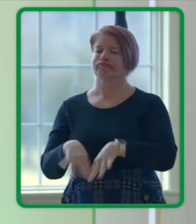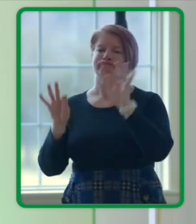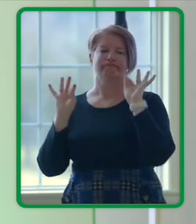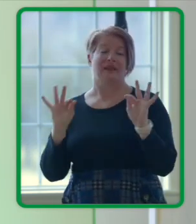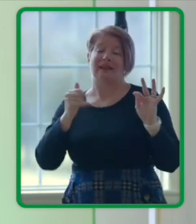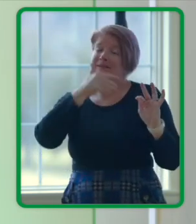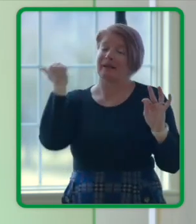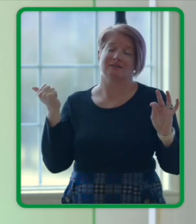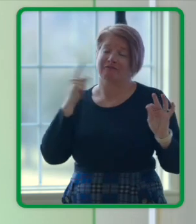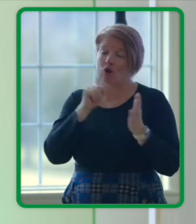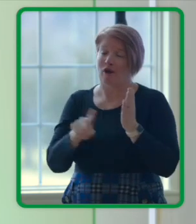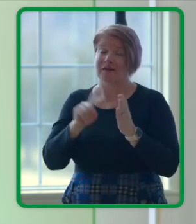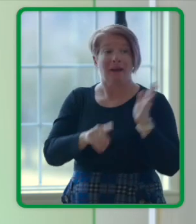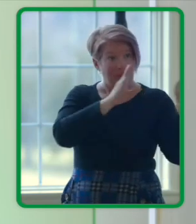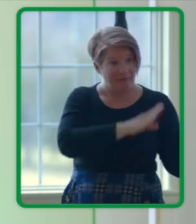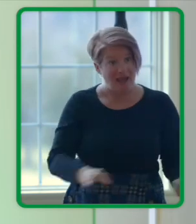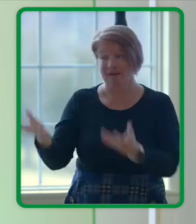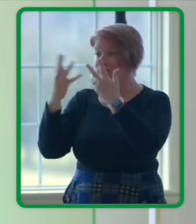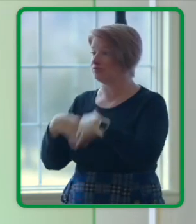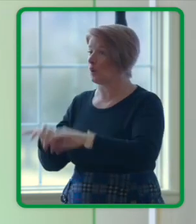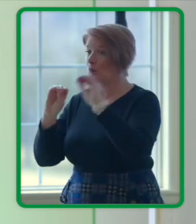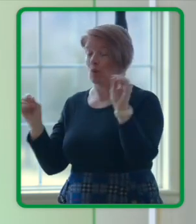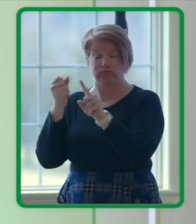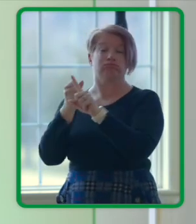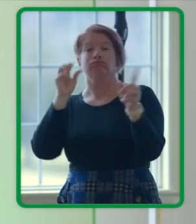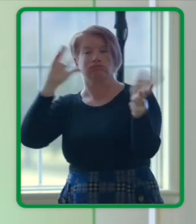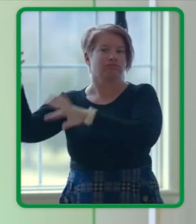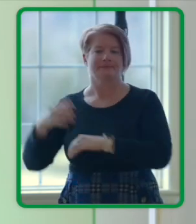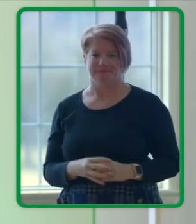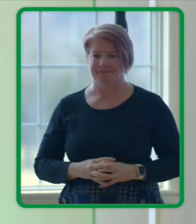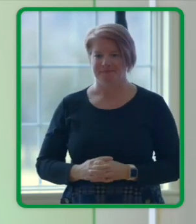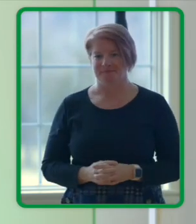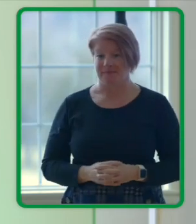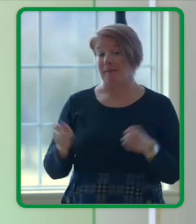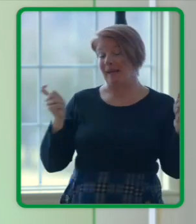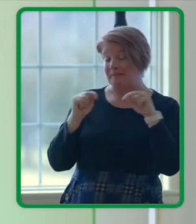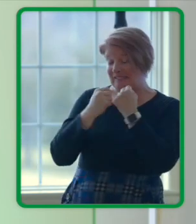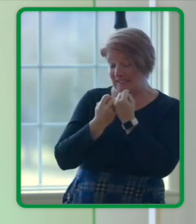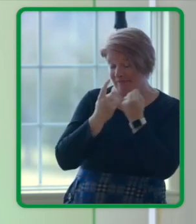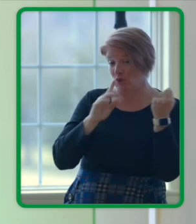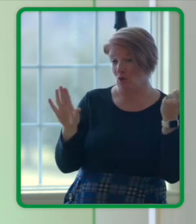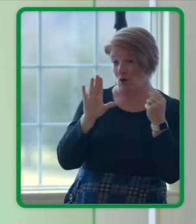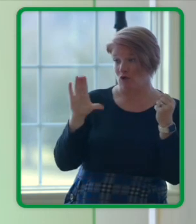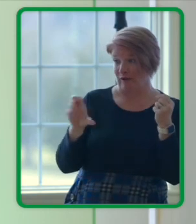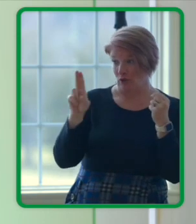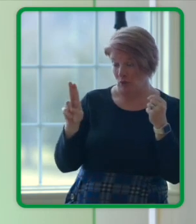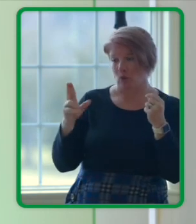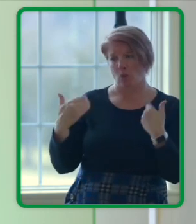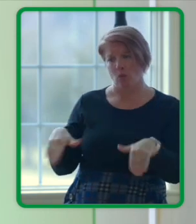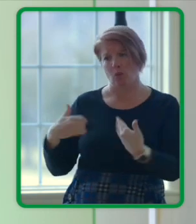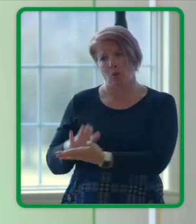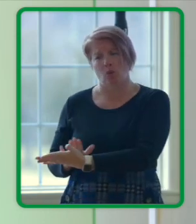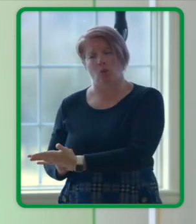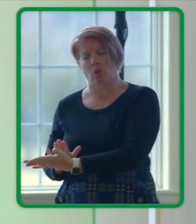as you can do with an audit, that it goes as planned and there are no surprises. I think the management team of your credit union deserves a great deal of